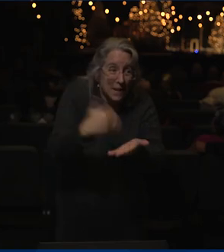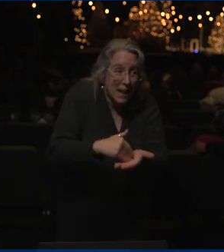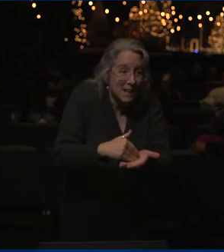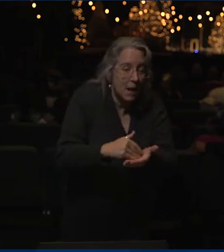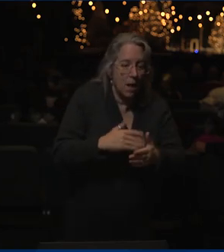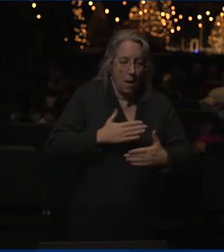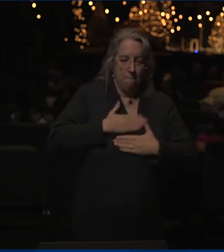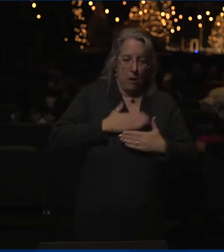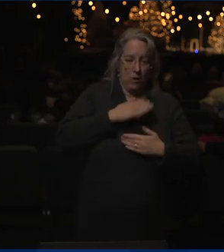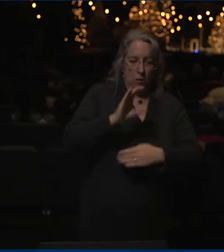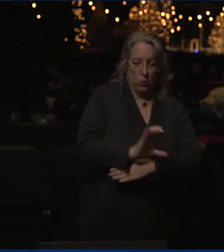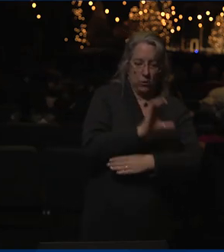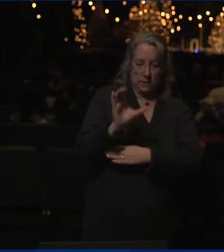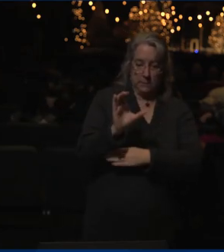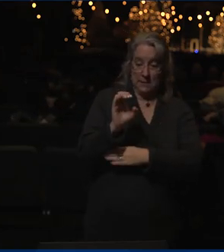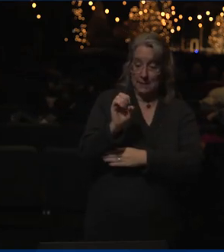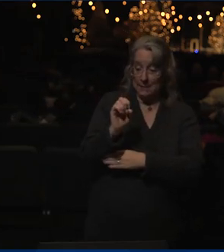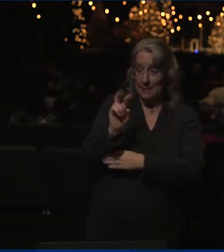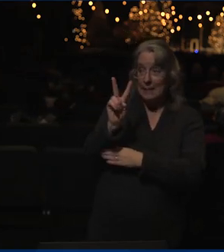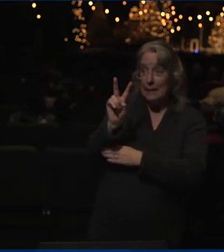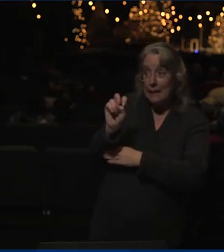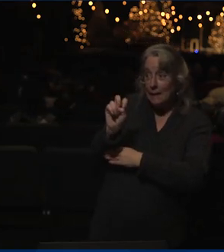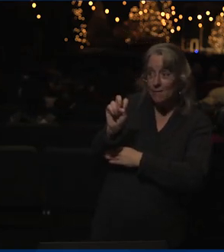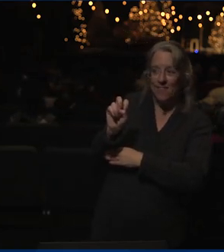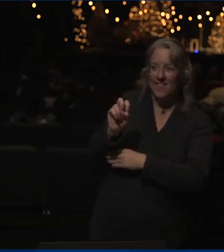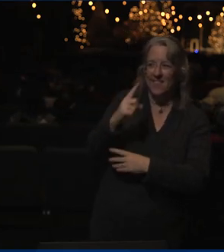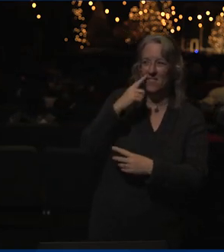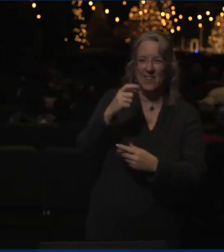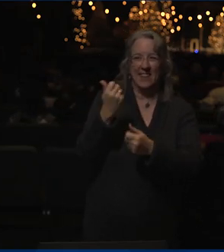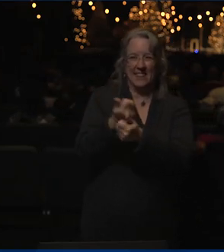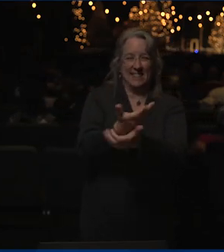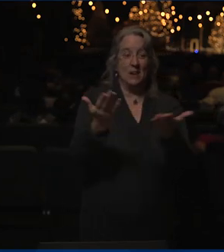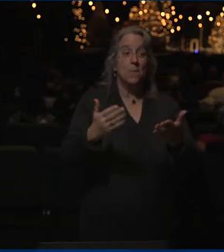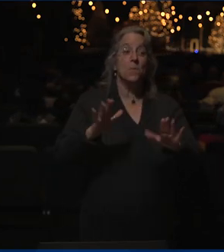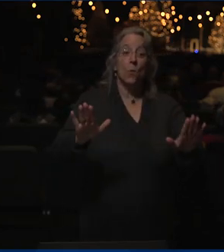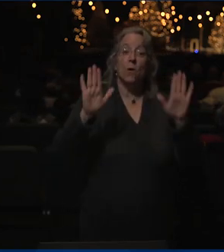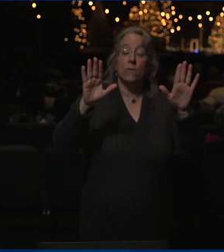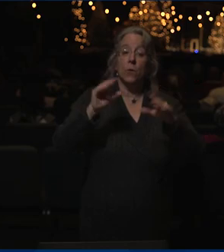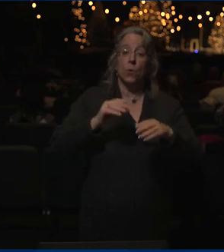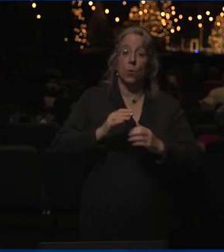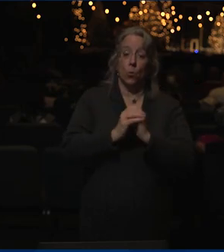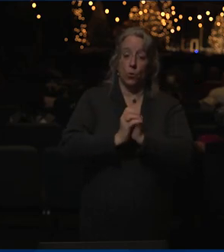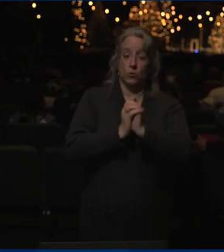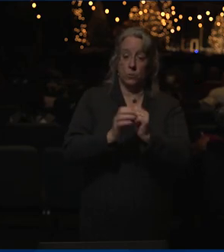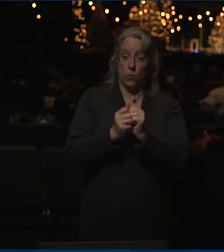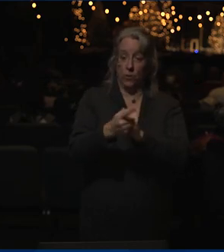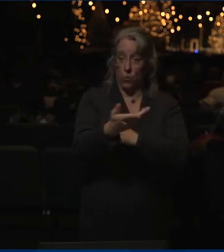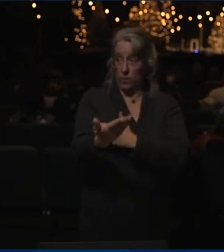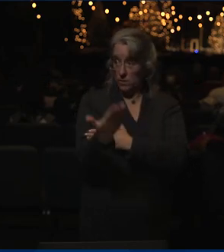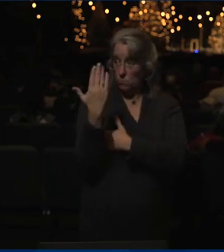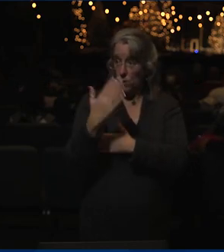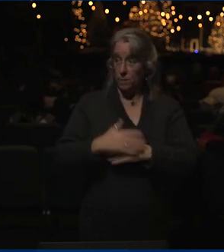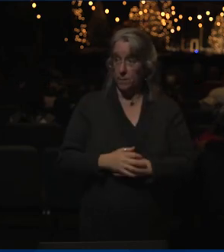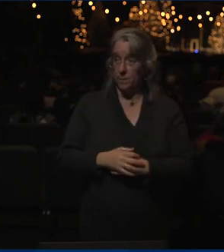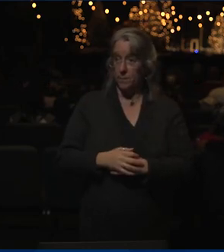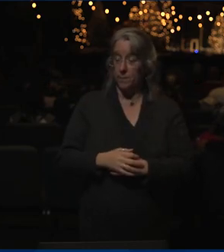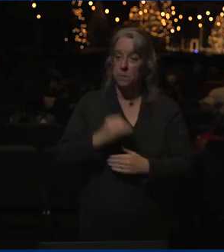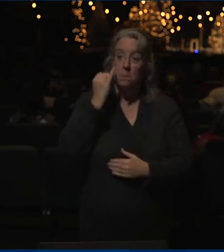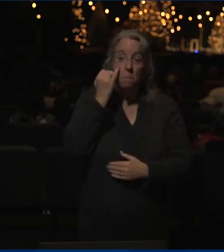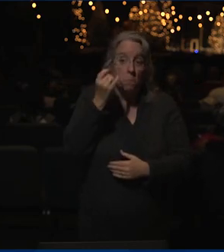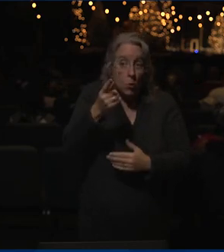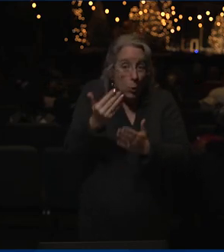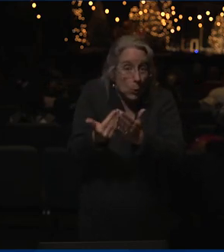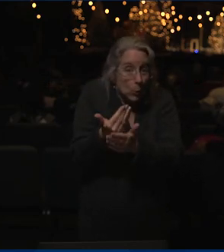Eve to everyone. It's great to be worshiping with you this morning. If you are new among